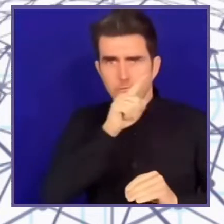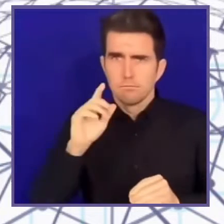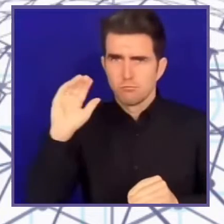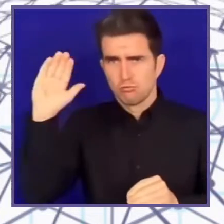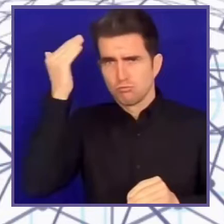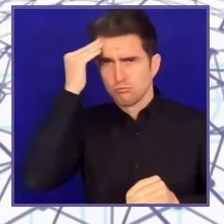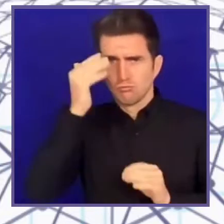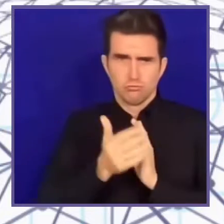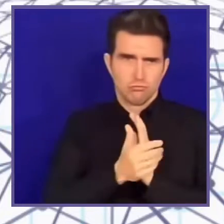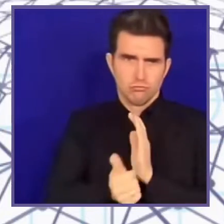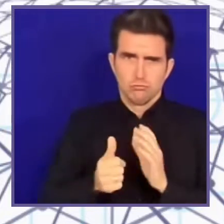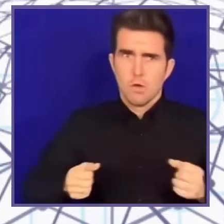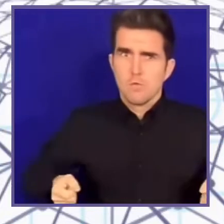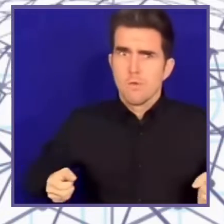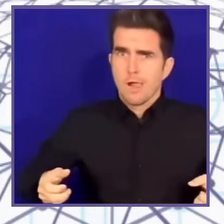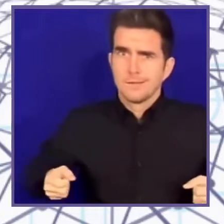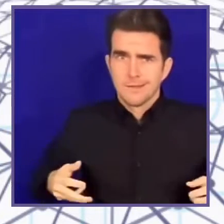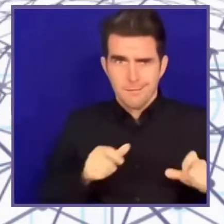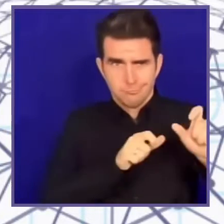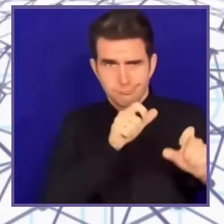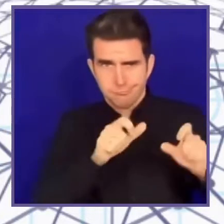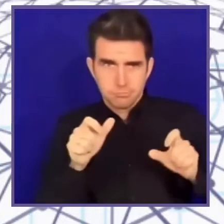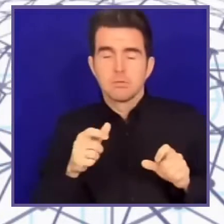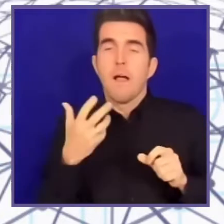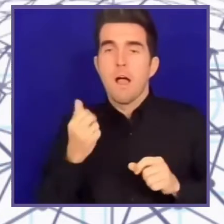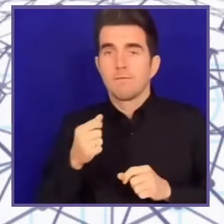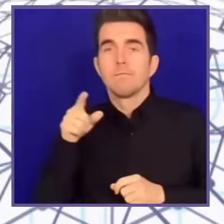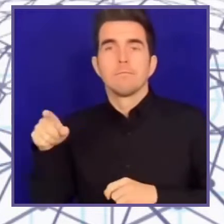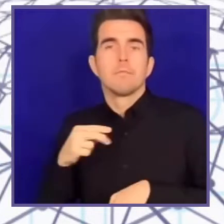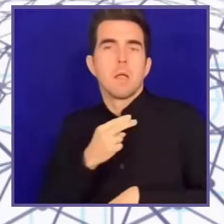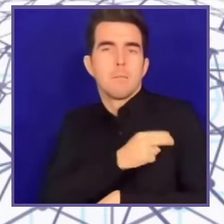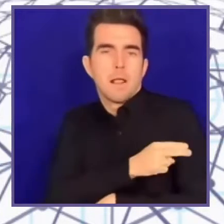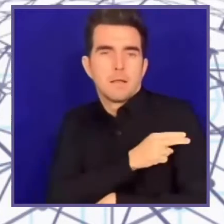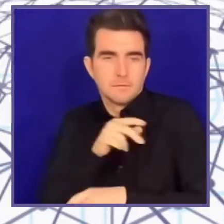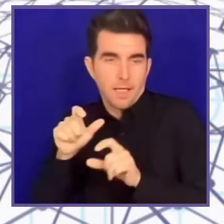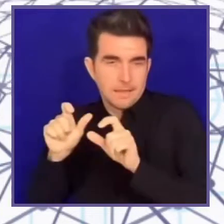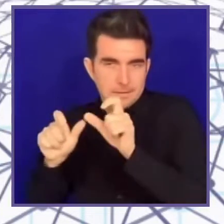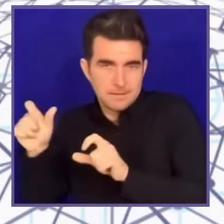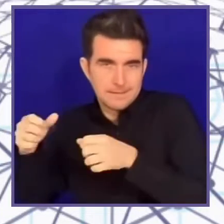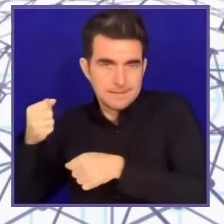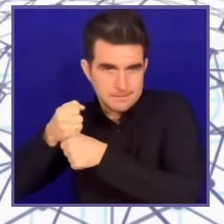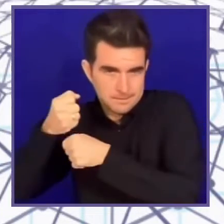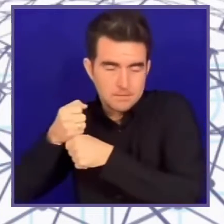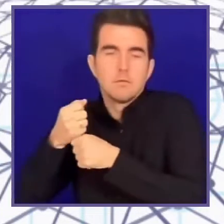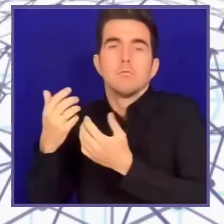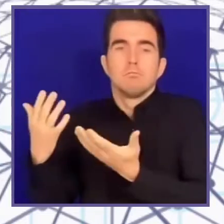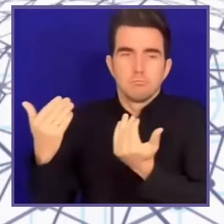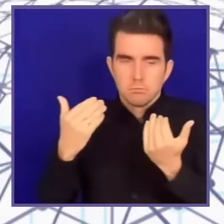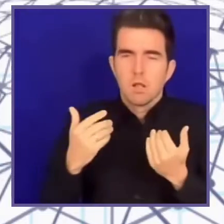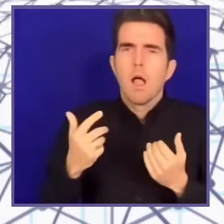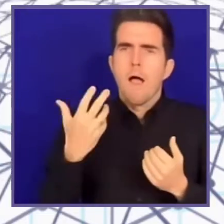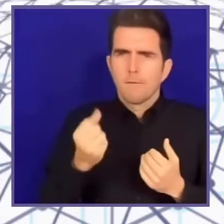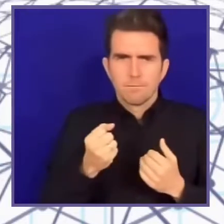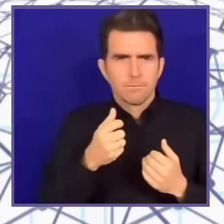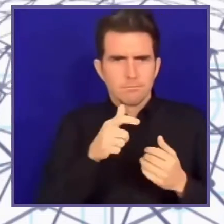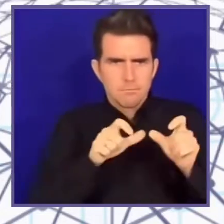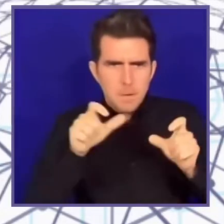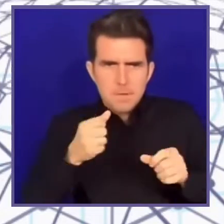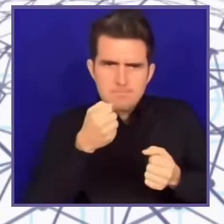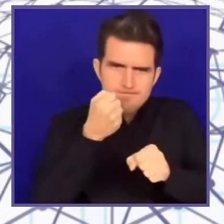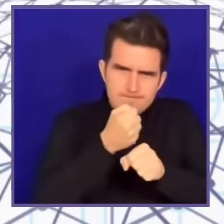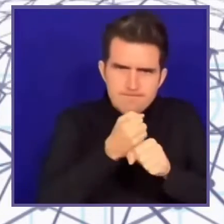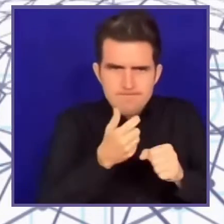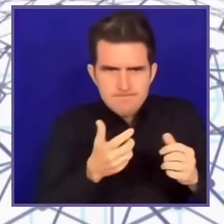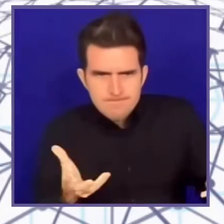So we conduct a wheelchair skills program where they train them in the center to navigate these kinds